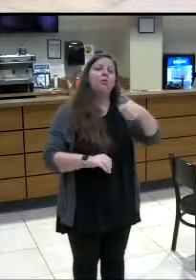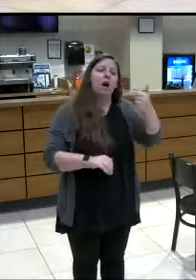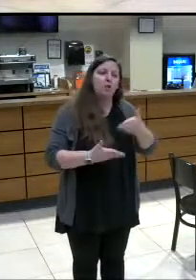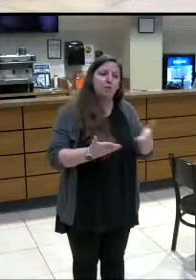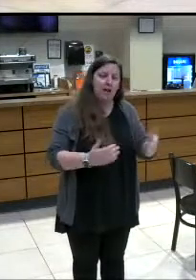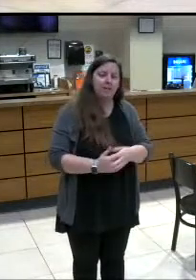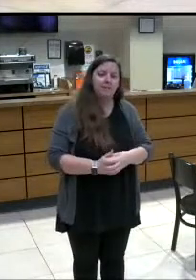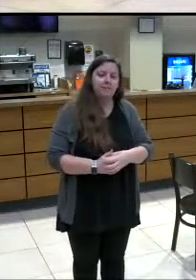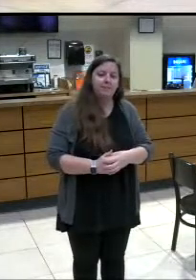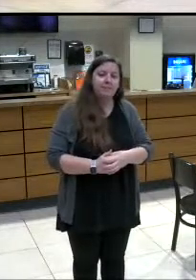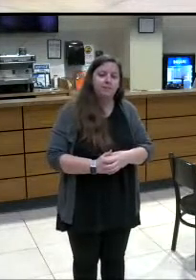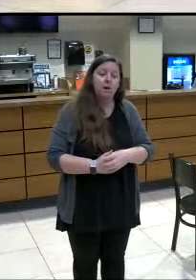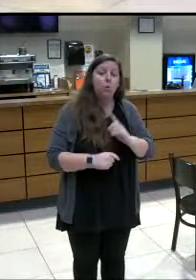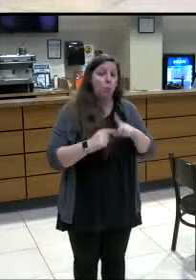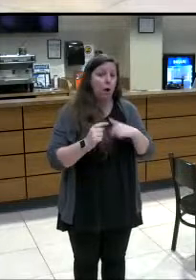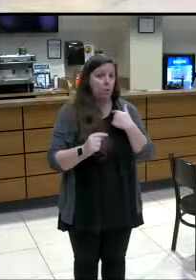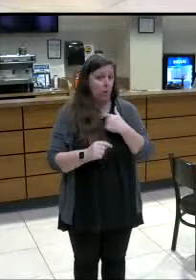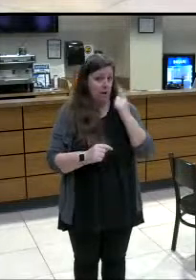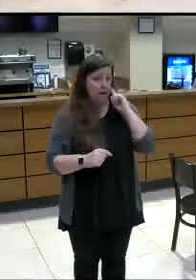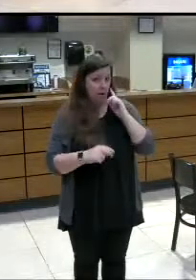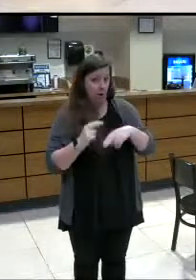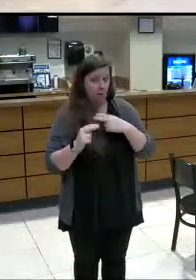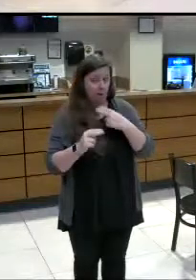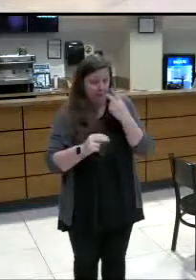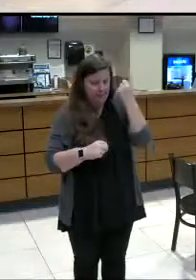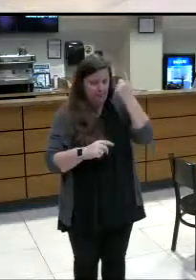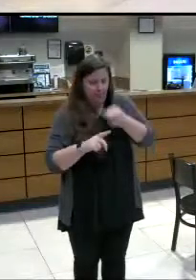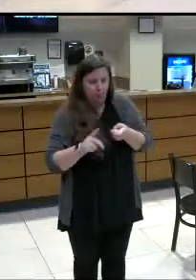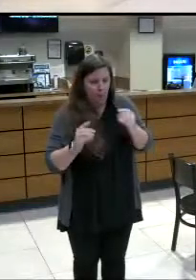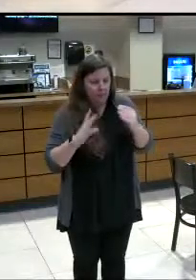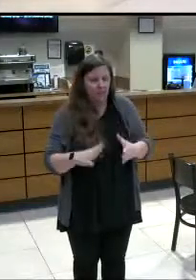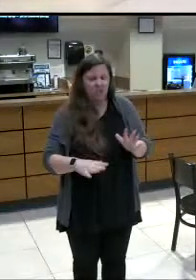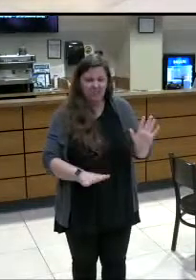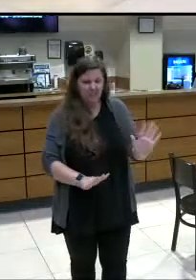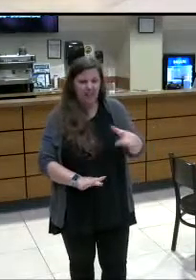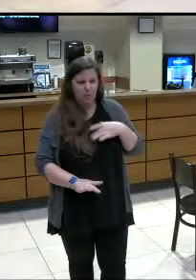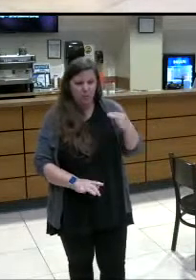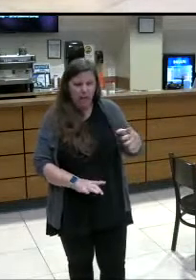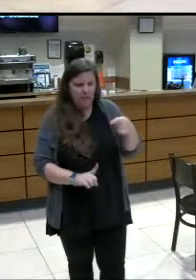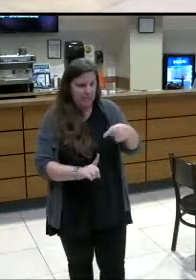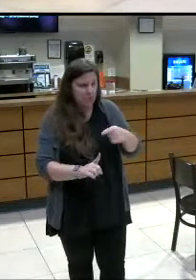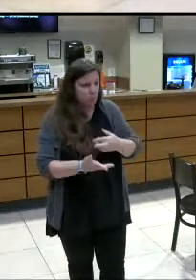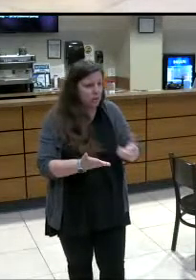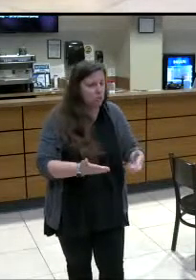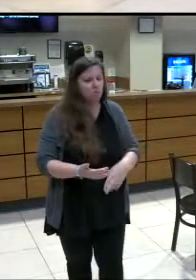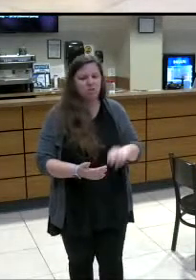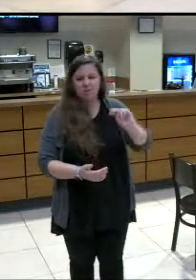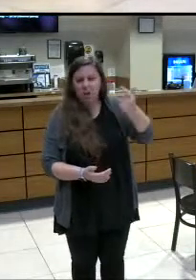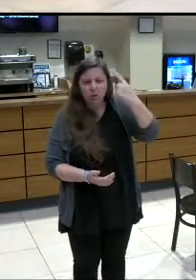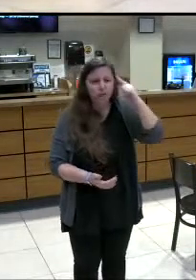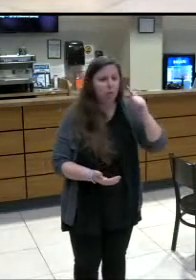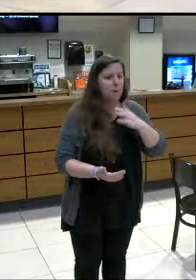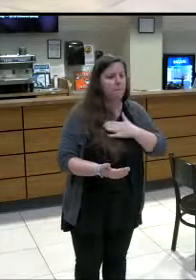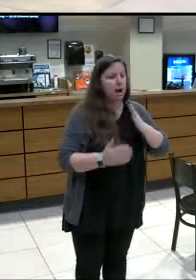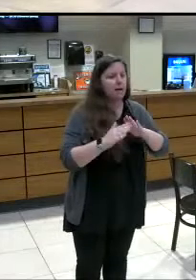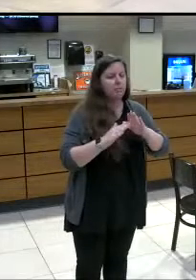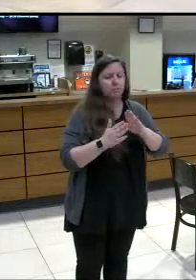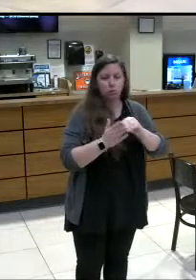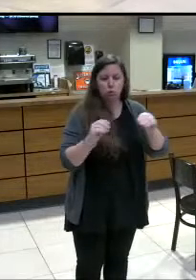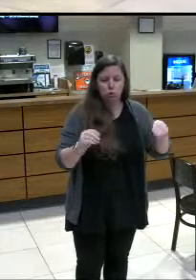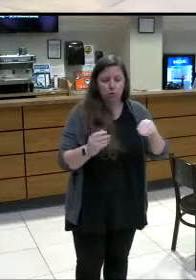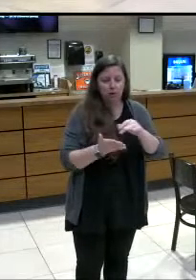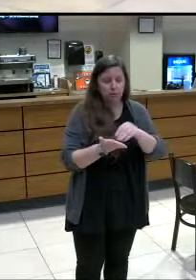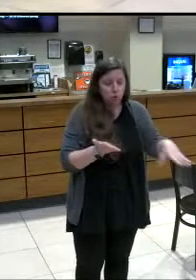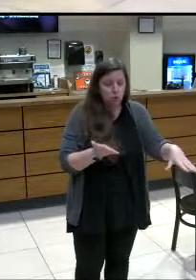when we do hear about something from a teacher, I don't like this resource, this is not good for my kids, we always go investigate.